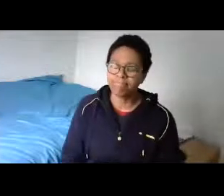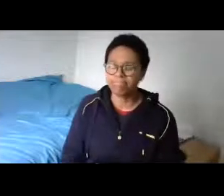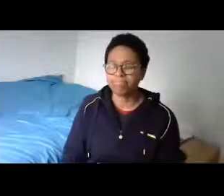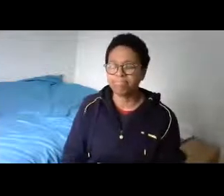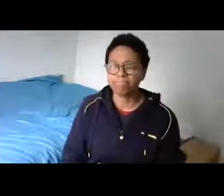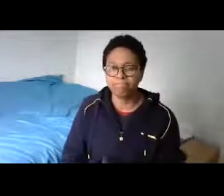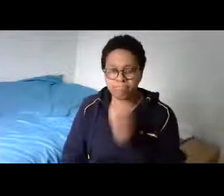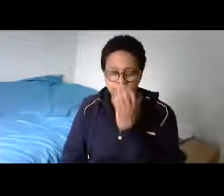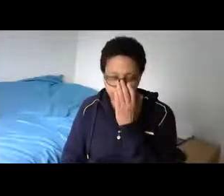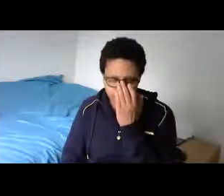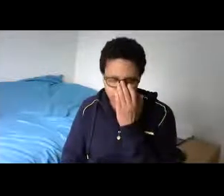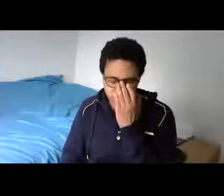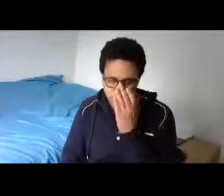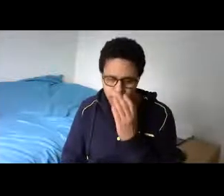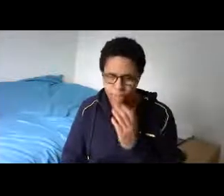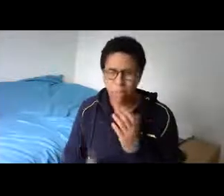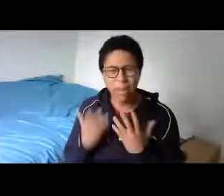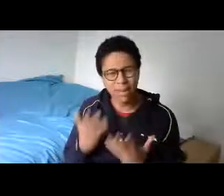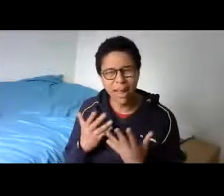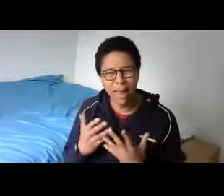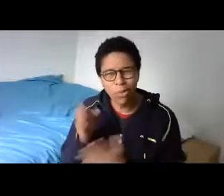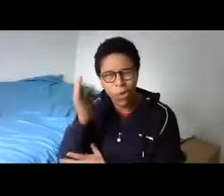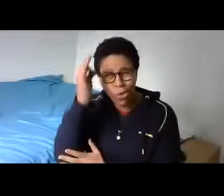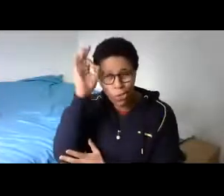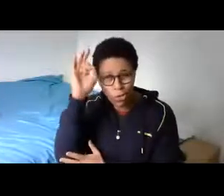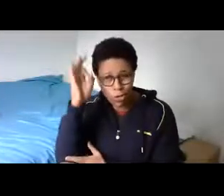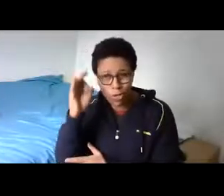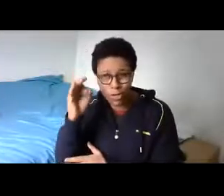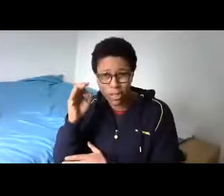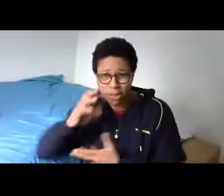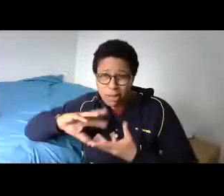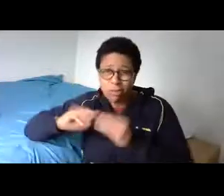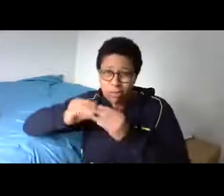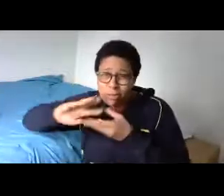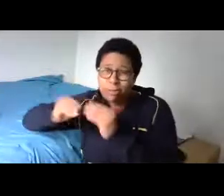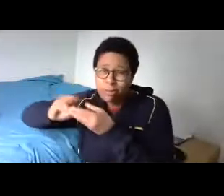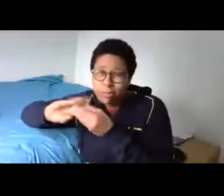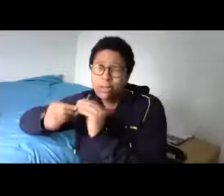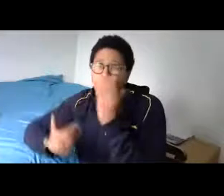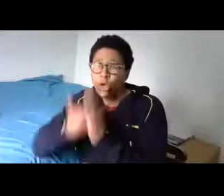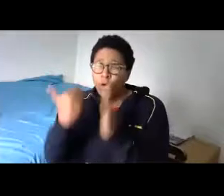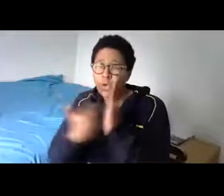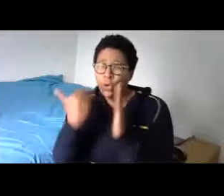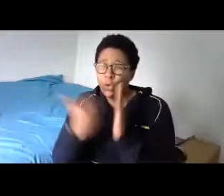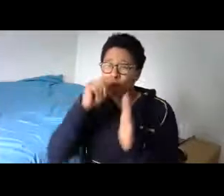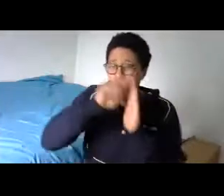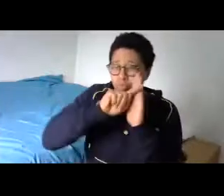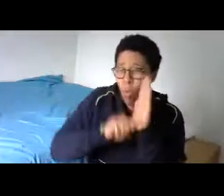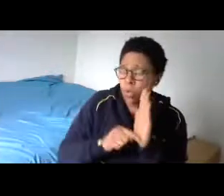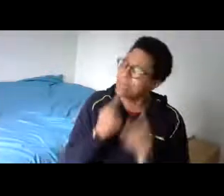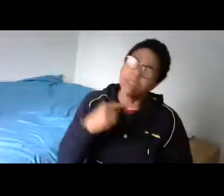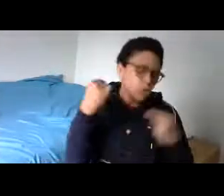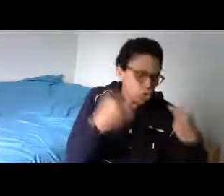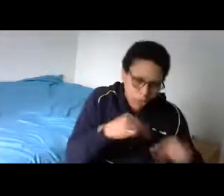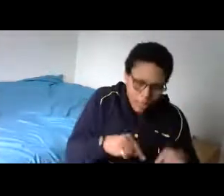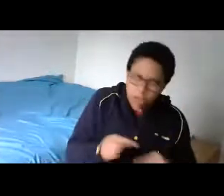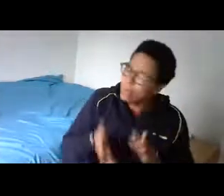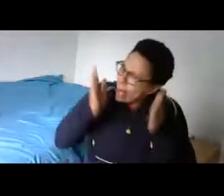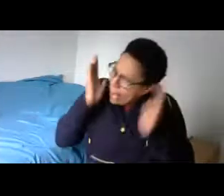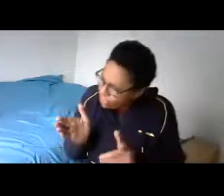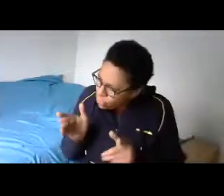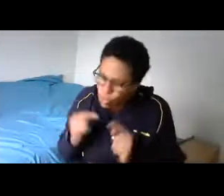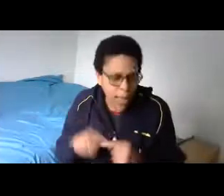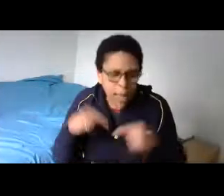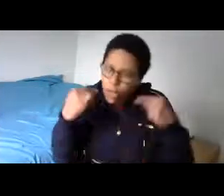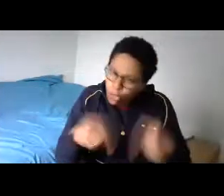All the restrictions that local authorities are imposing are reflected in direct payments agreements that they sign with